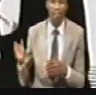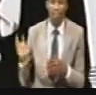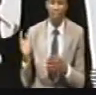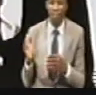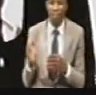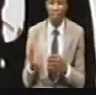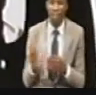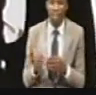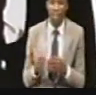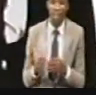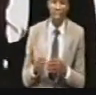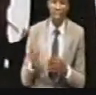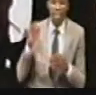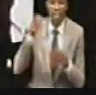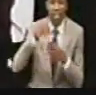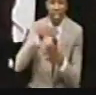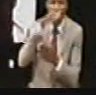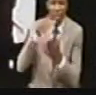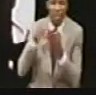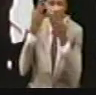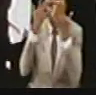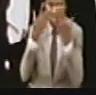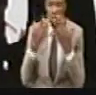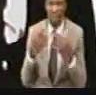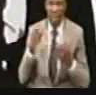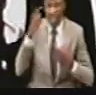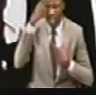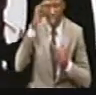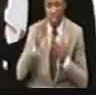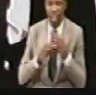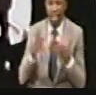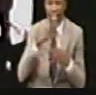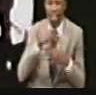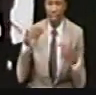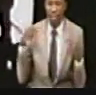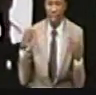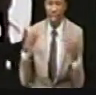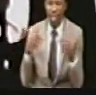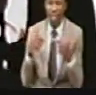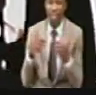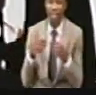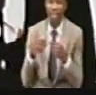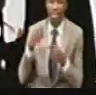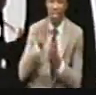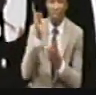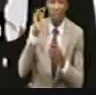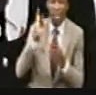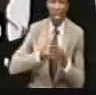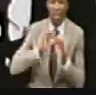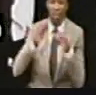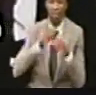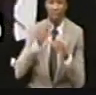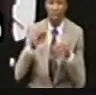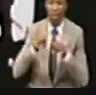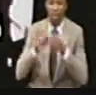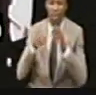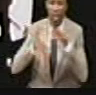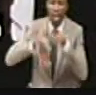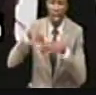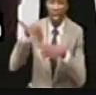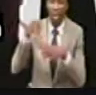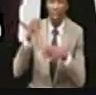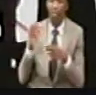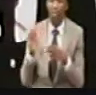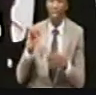Jesus heard me, for he had my voice. In the midst of sorrow, sickness,